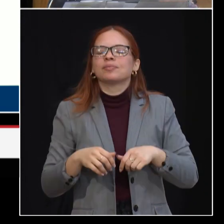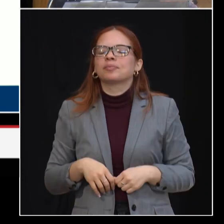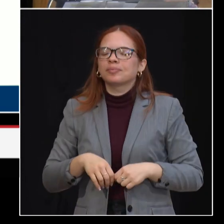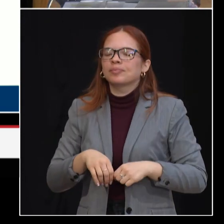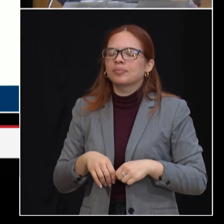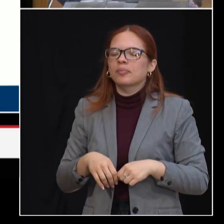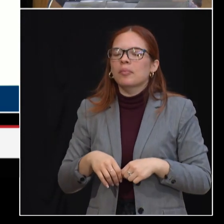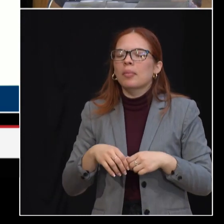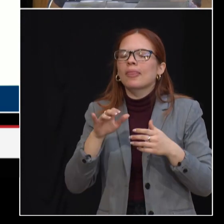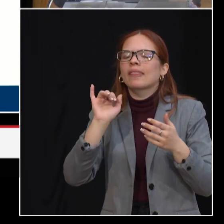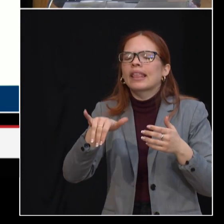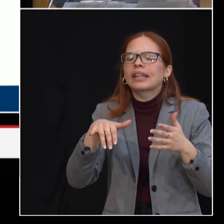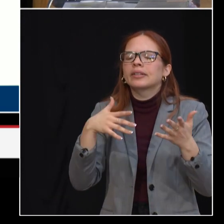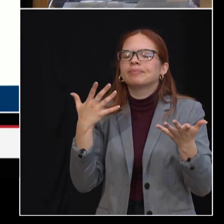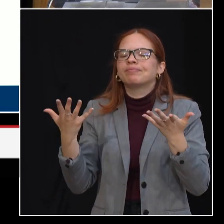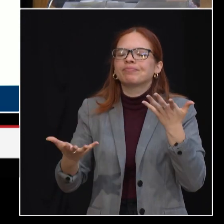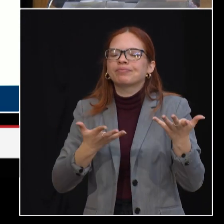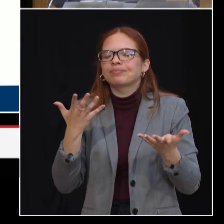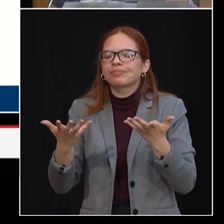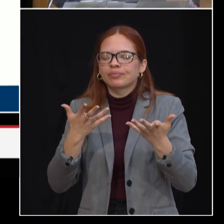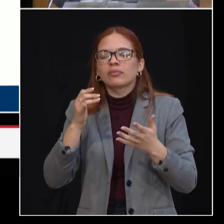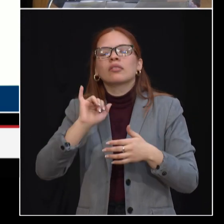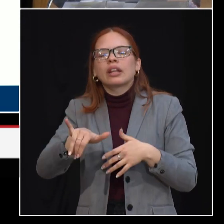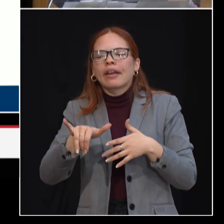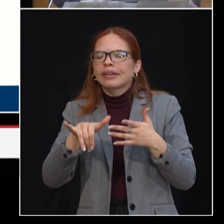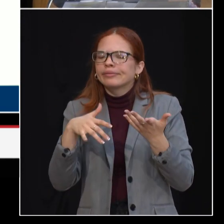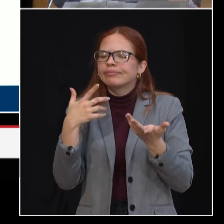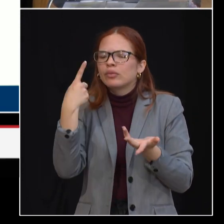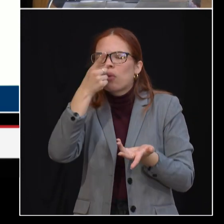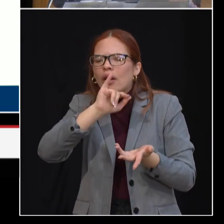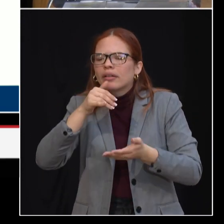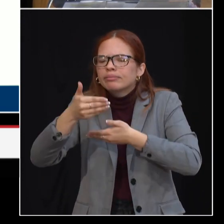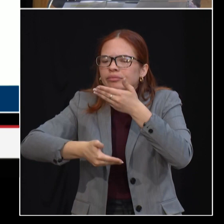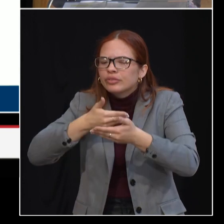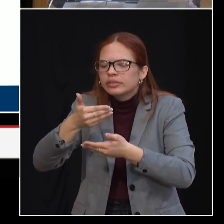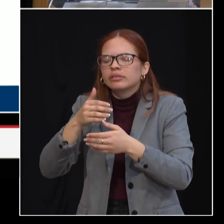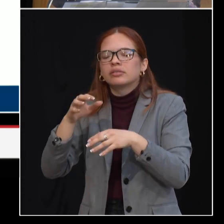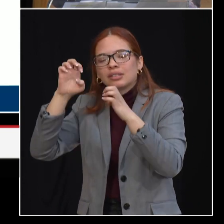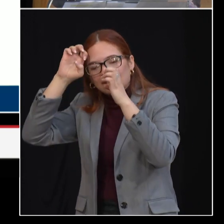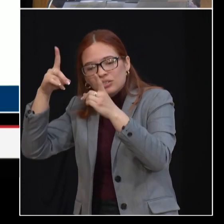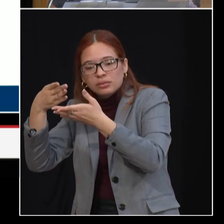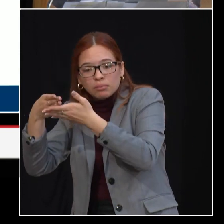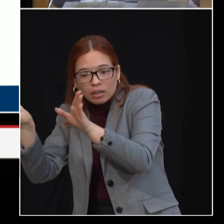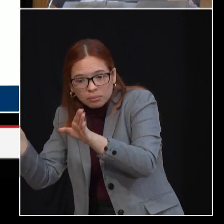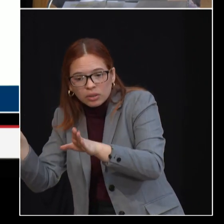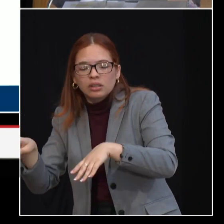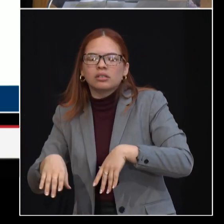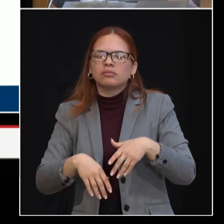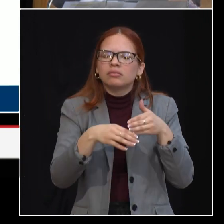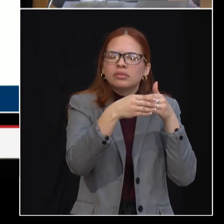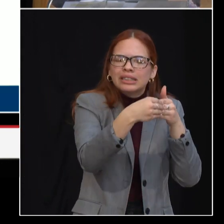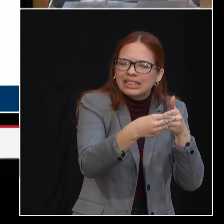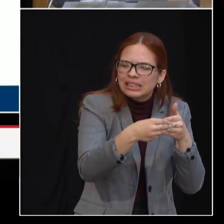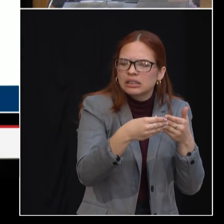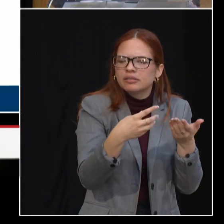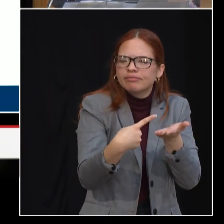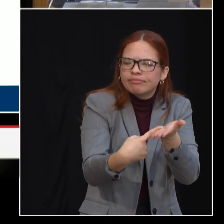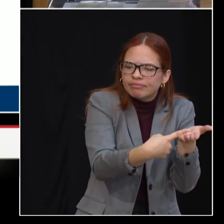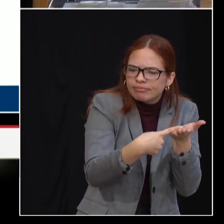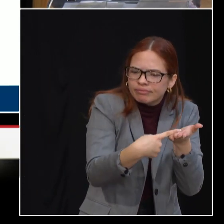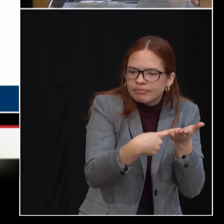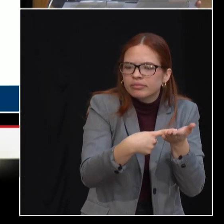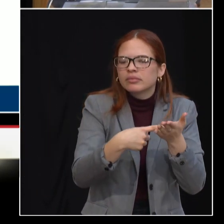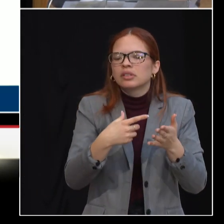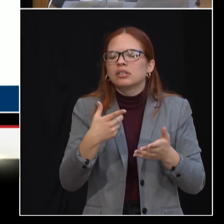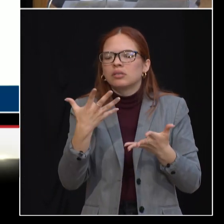The Our RFP is an inclusive process that combines public education and facilitated discussions to provide maximum transparency throughout